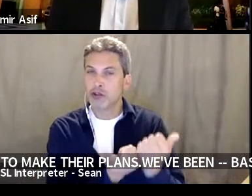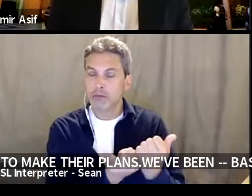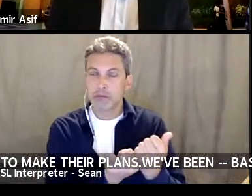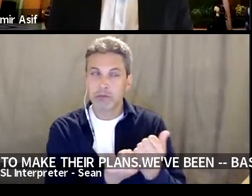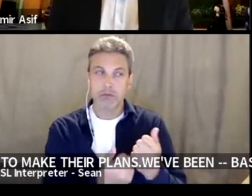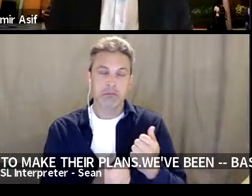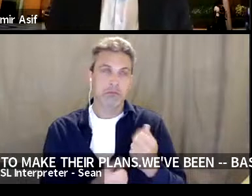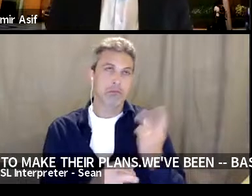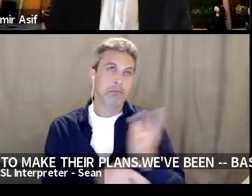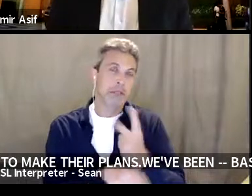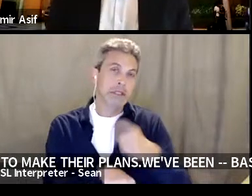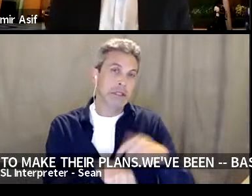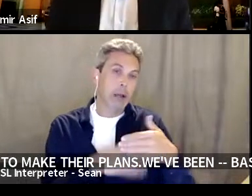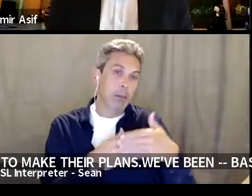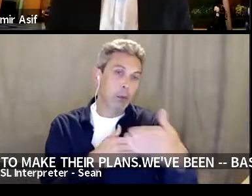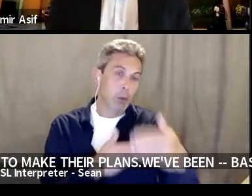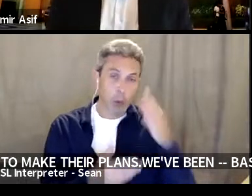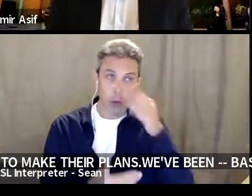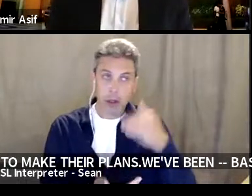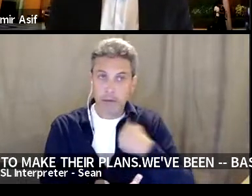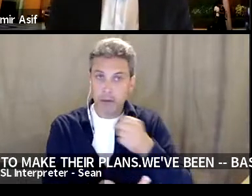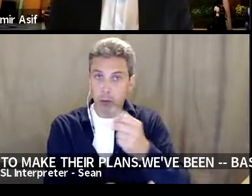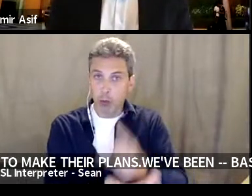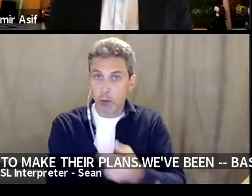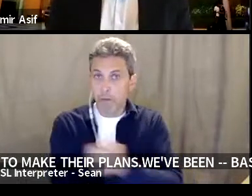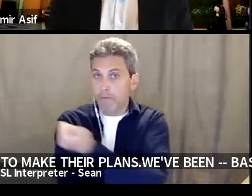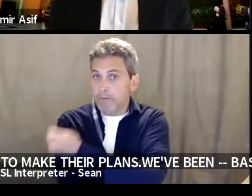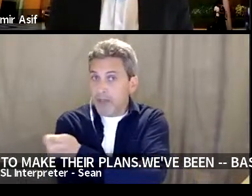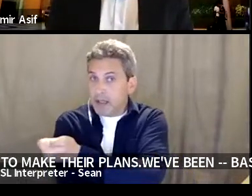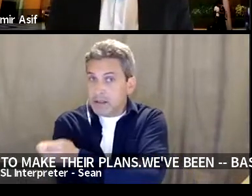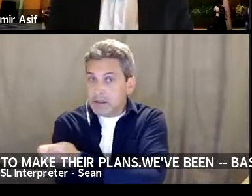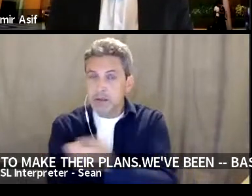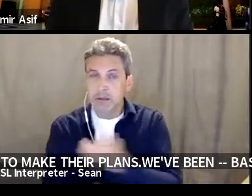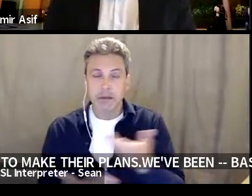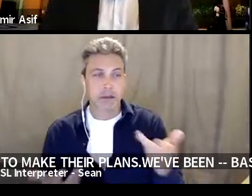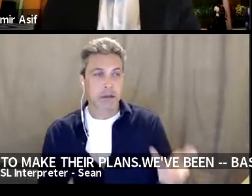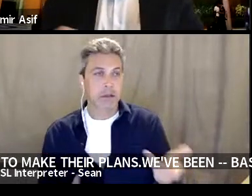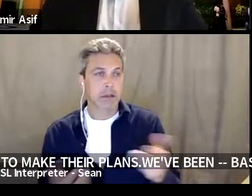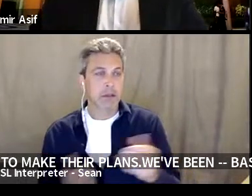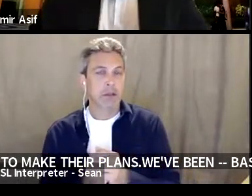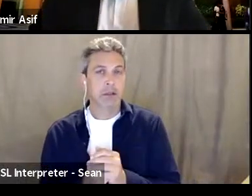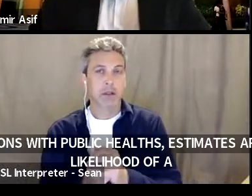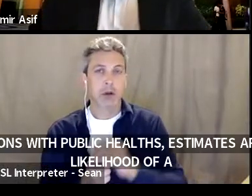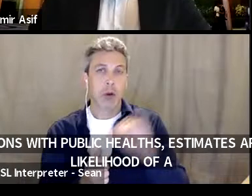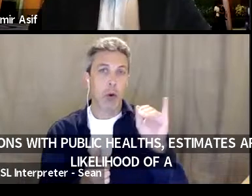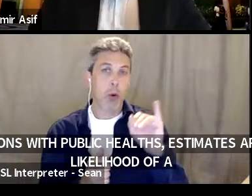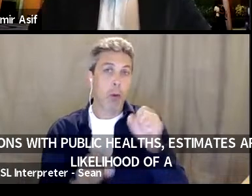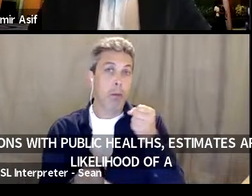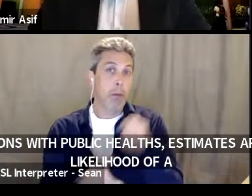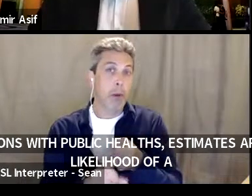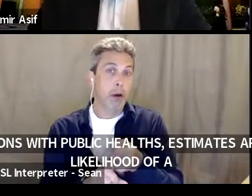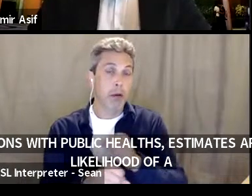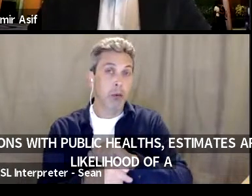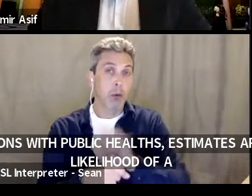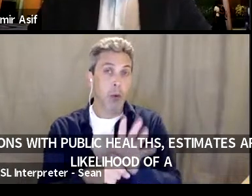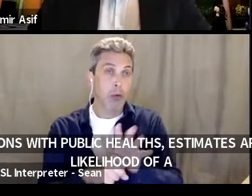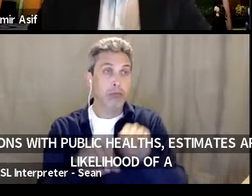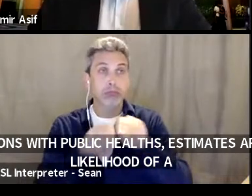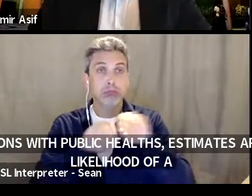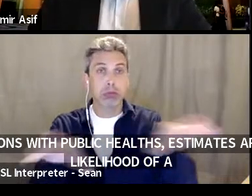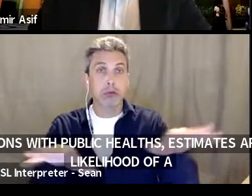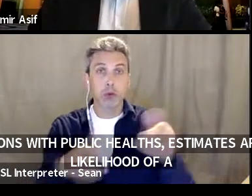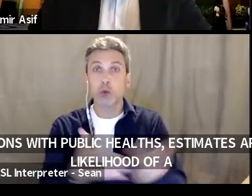vaccine, the potential risks for further outbursts of COVID-19 cases